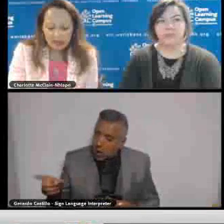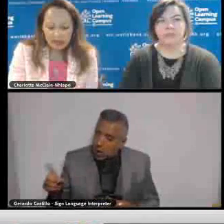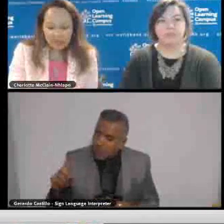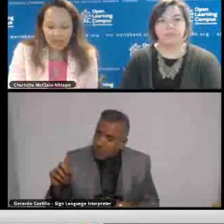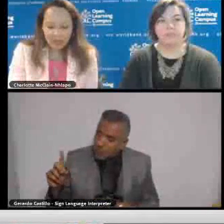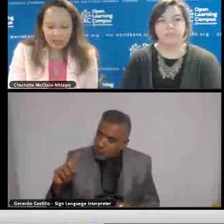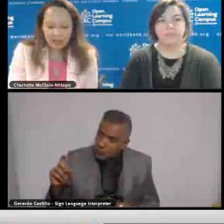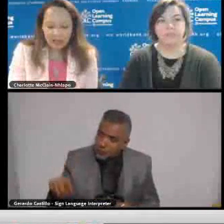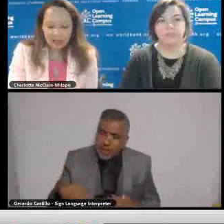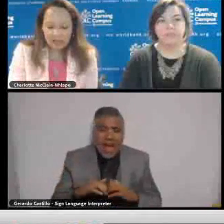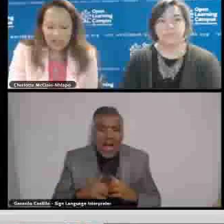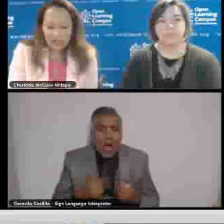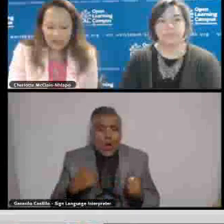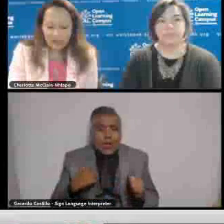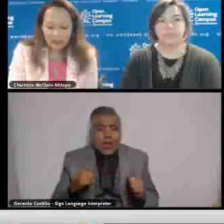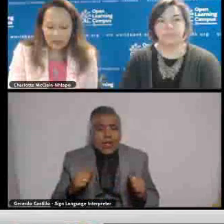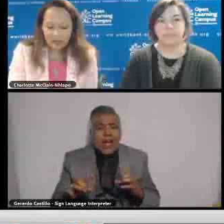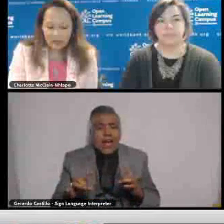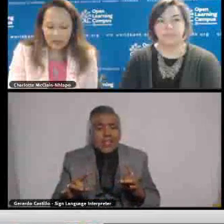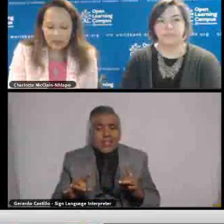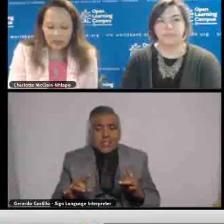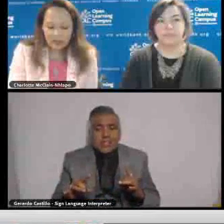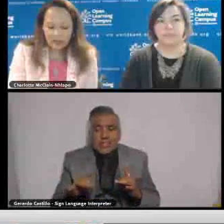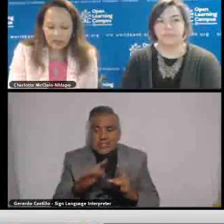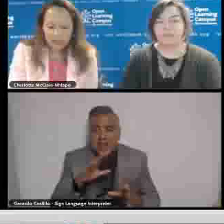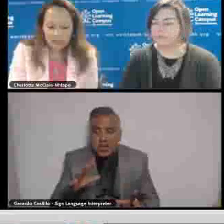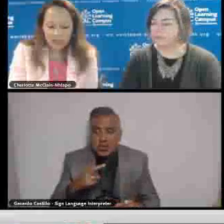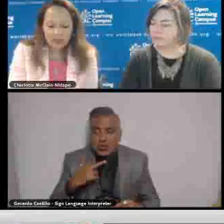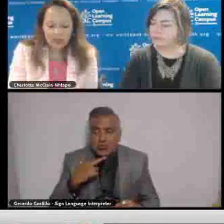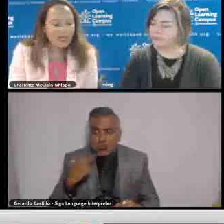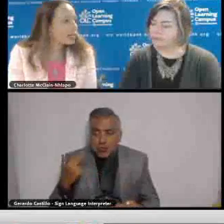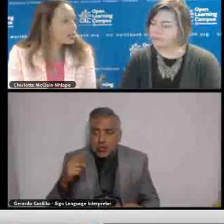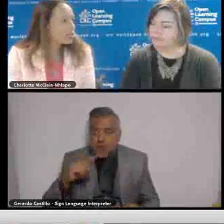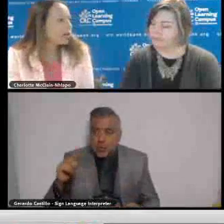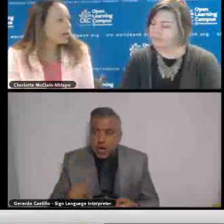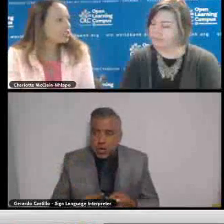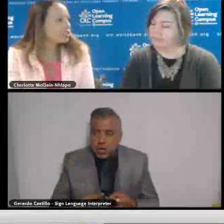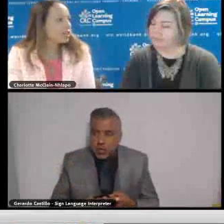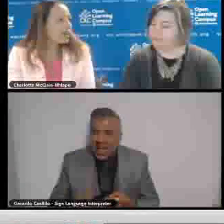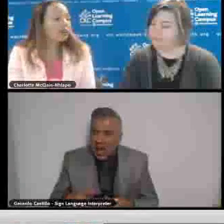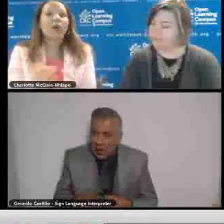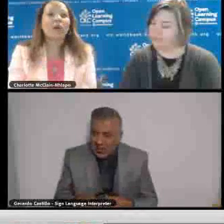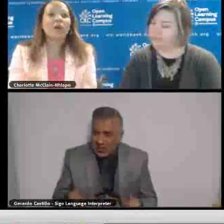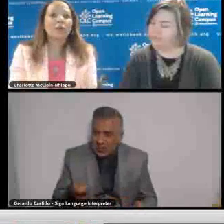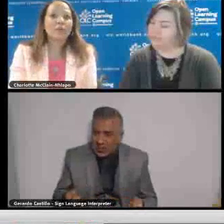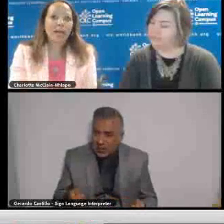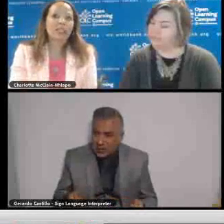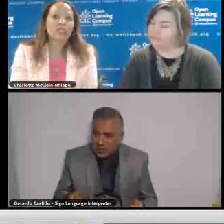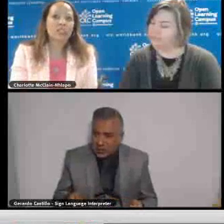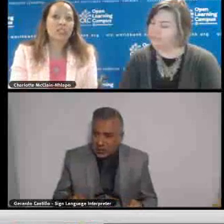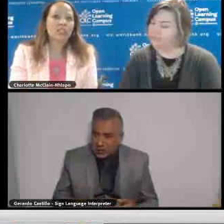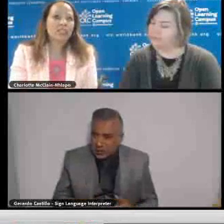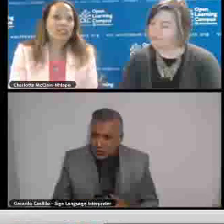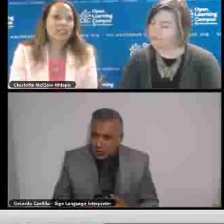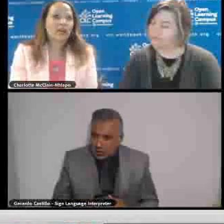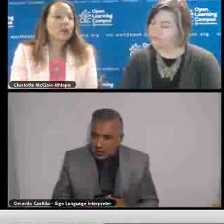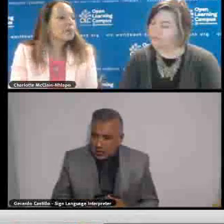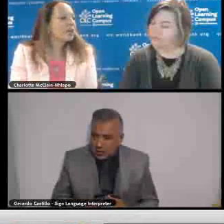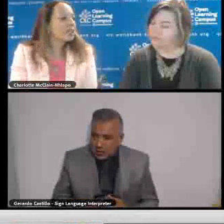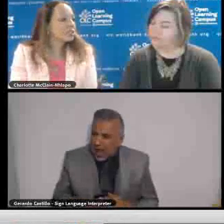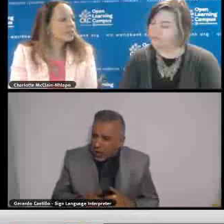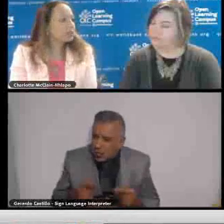how can disaster risk reduction be actually managed? How can we manage